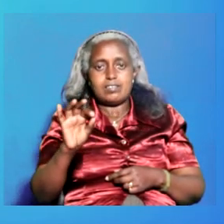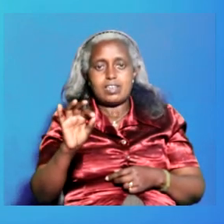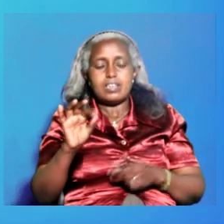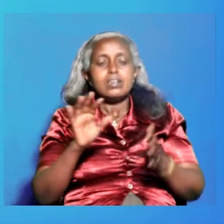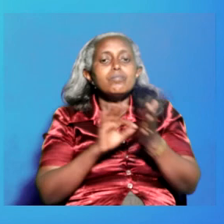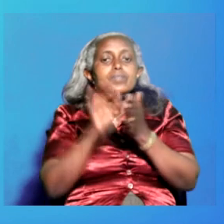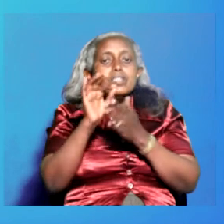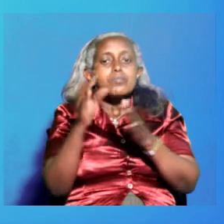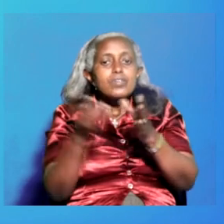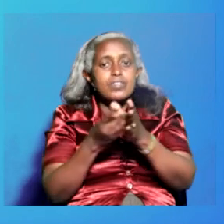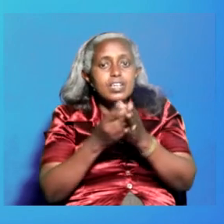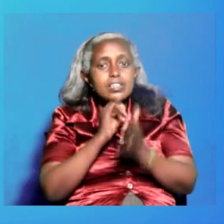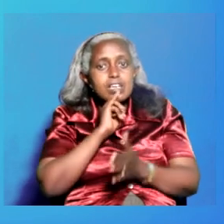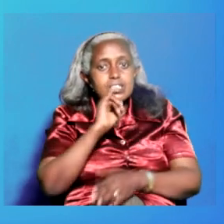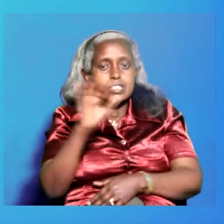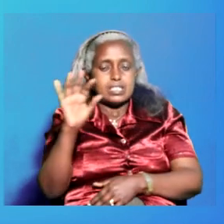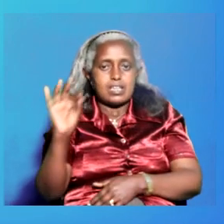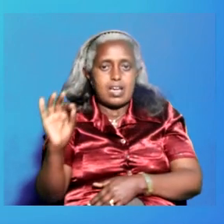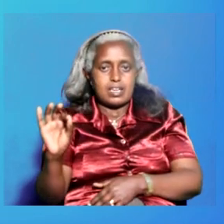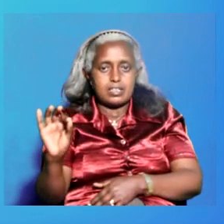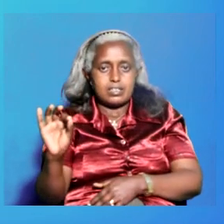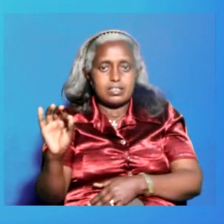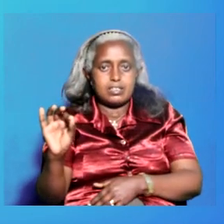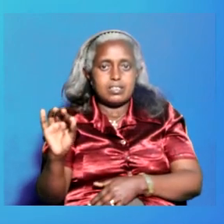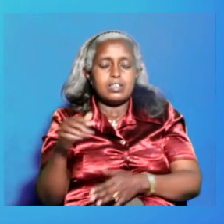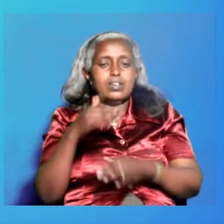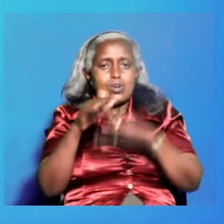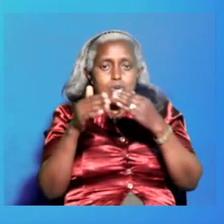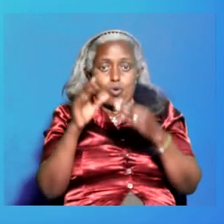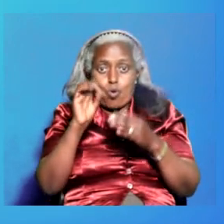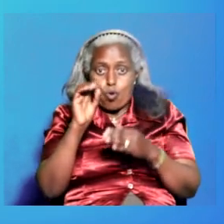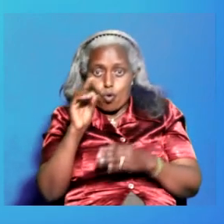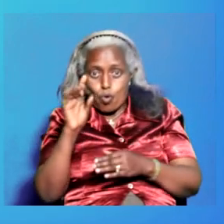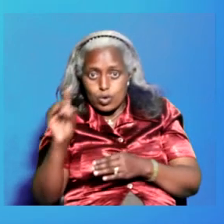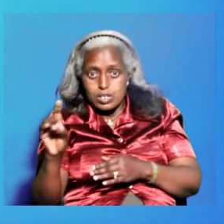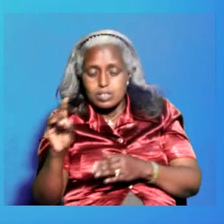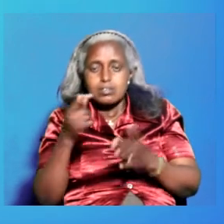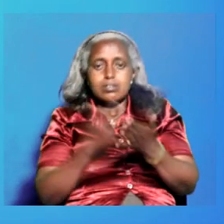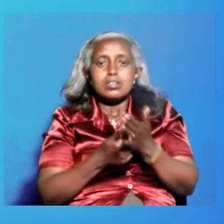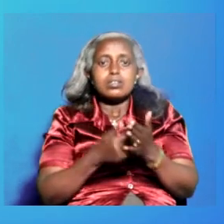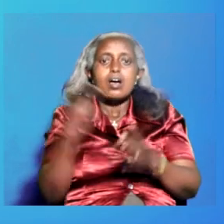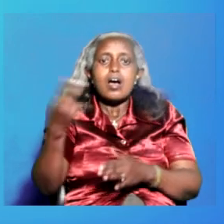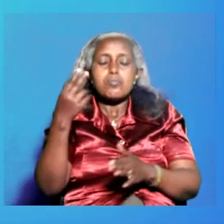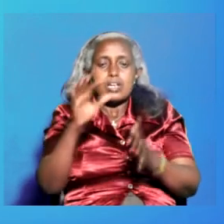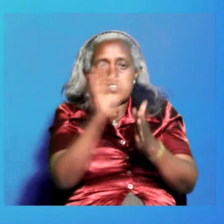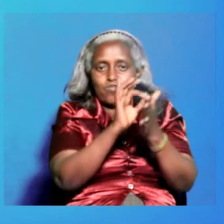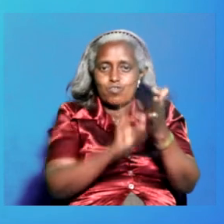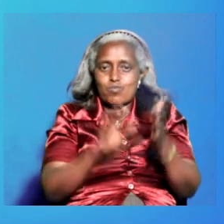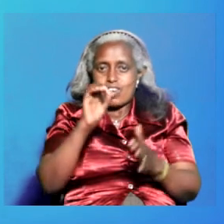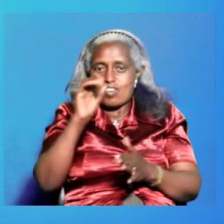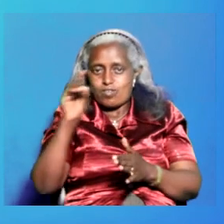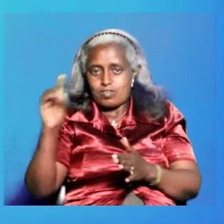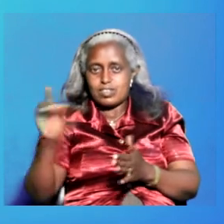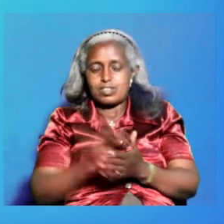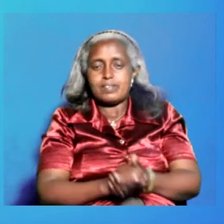1, 2, 3, 4, 5, 6, 7, 8, 9. The number of data here it is 9 is odd. So we apply this formula.